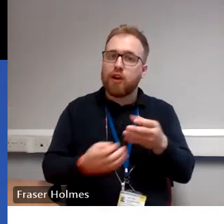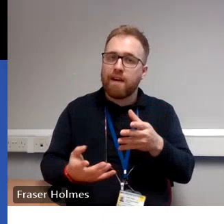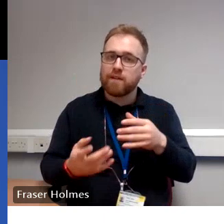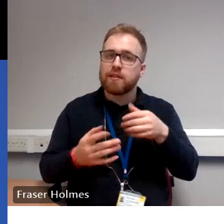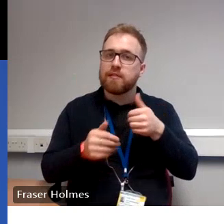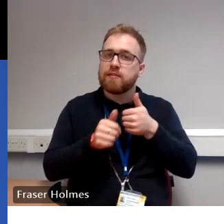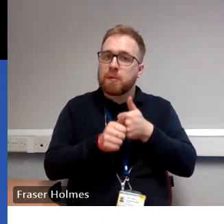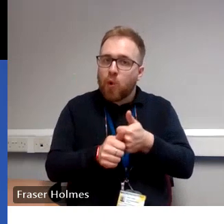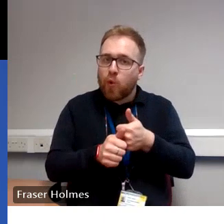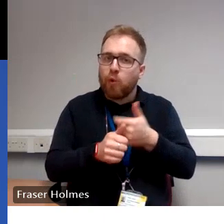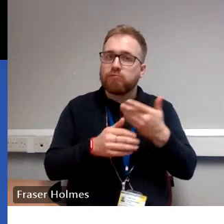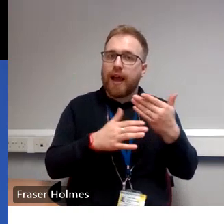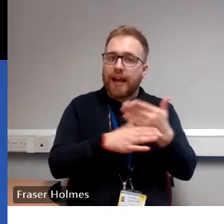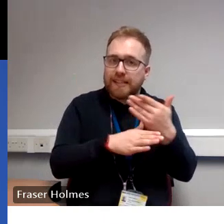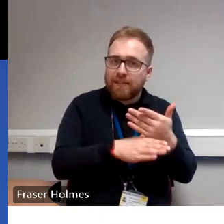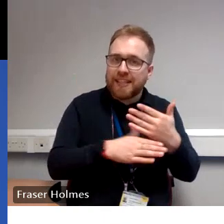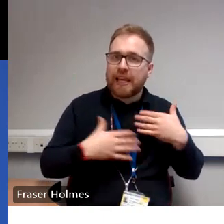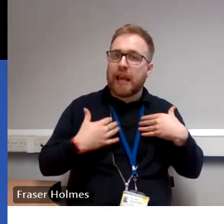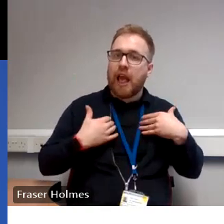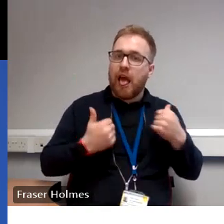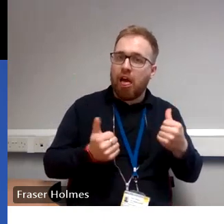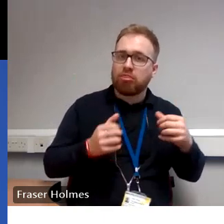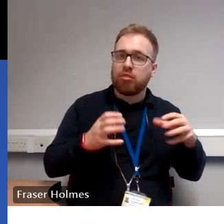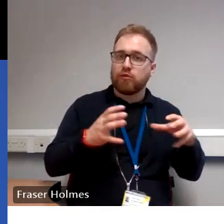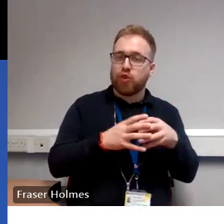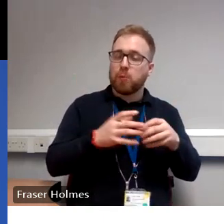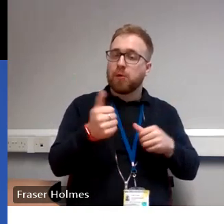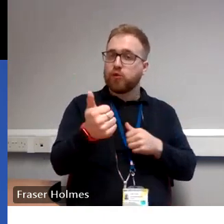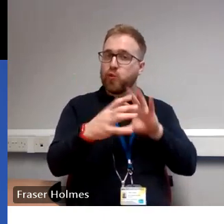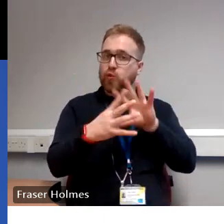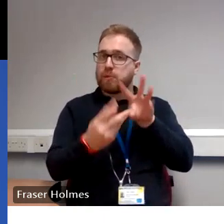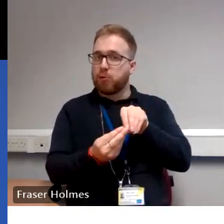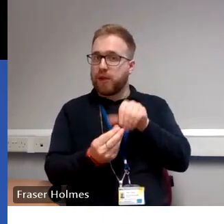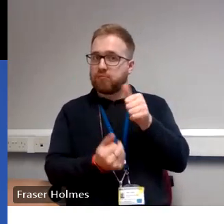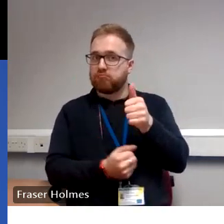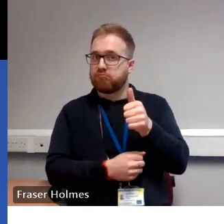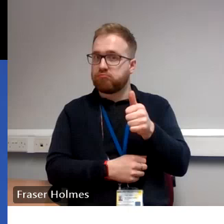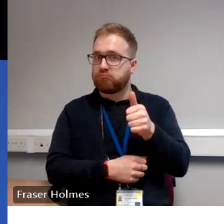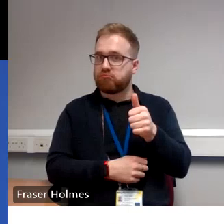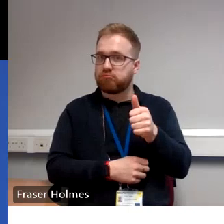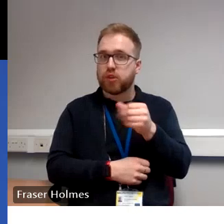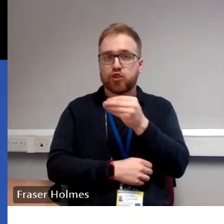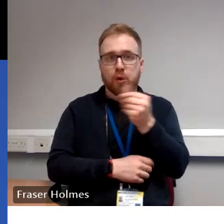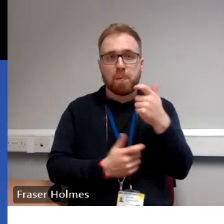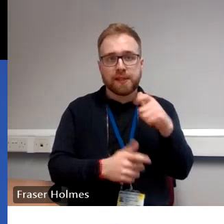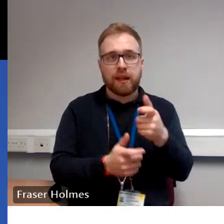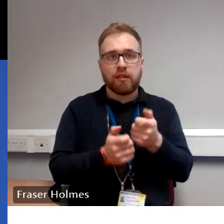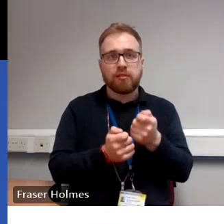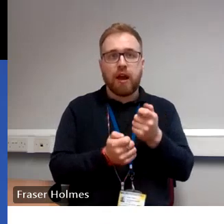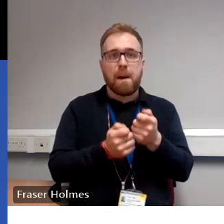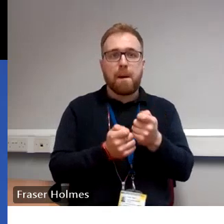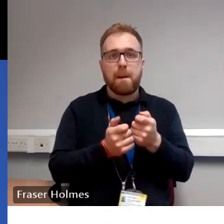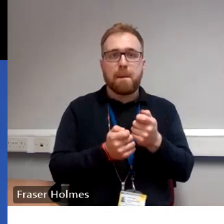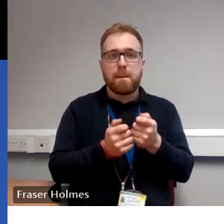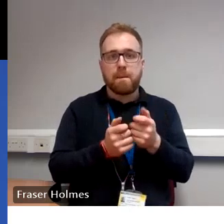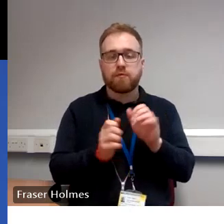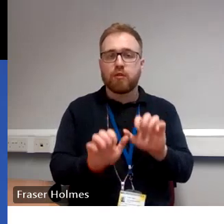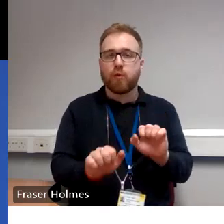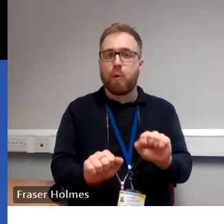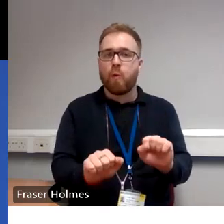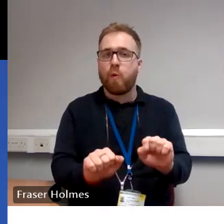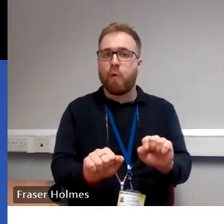health groups. I think that's a good summary. Yeah, I can see that some people are still typing, so I'll just hold on for a